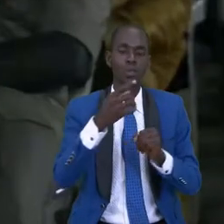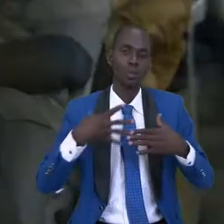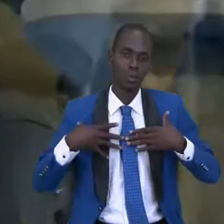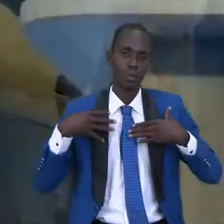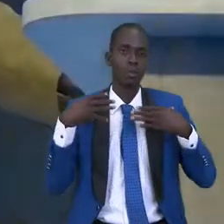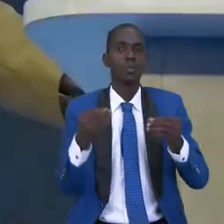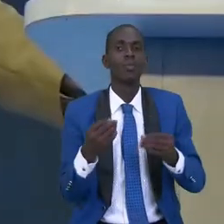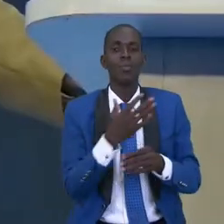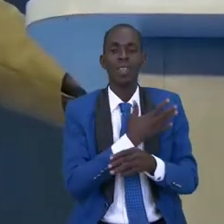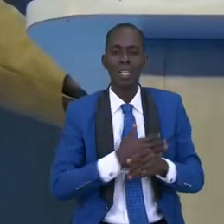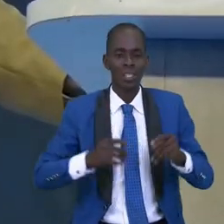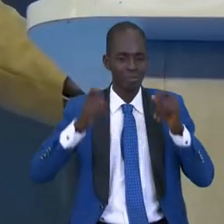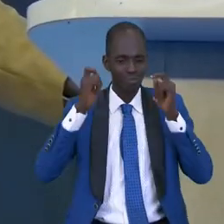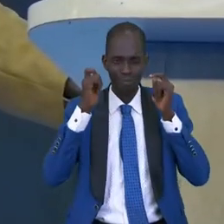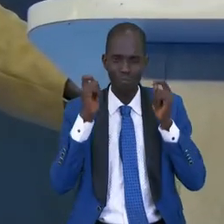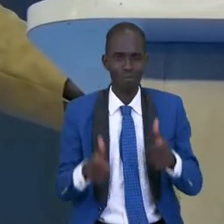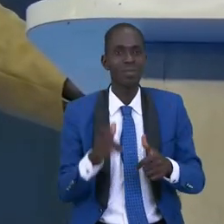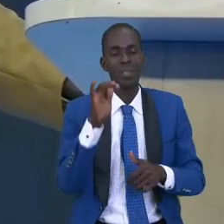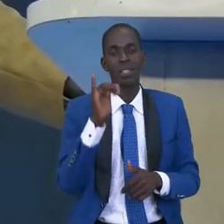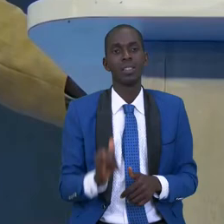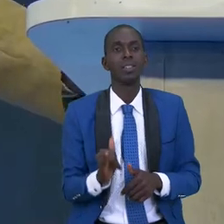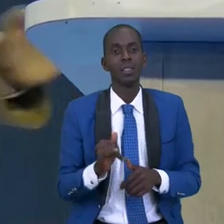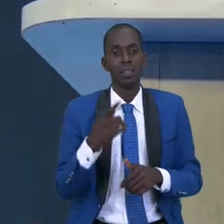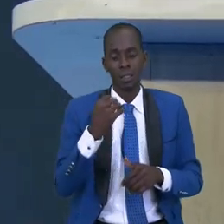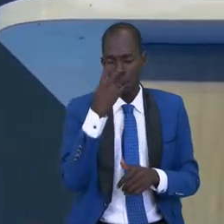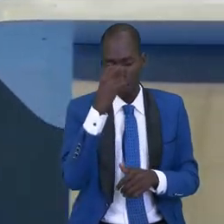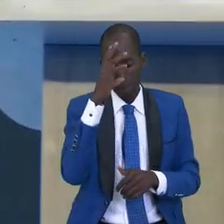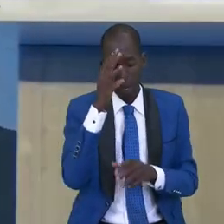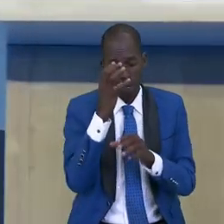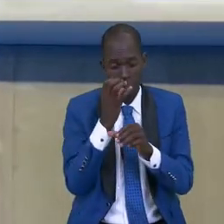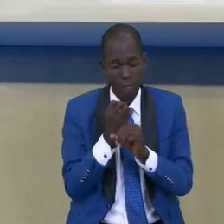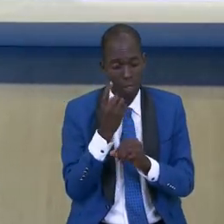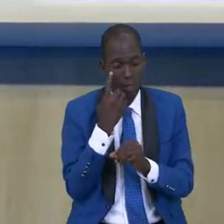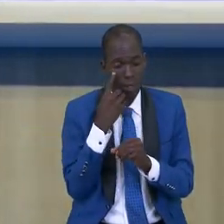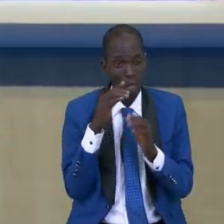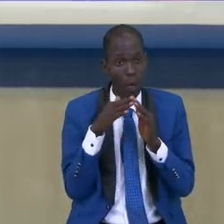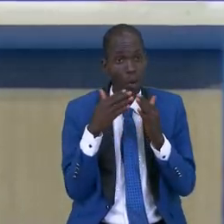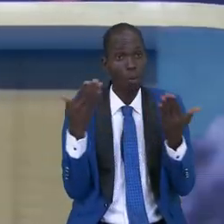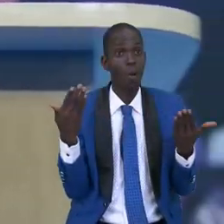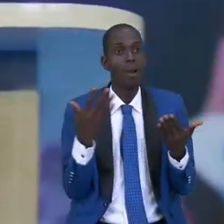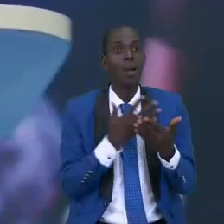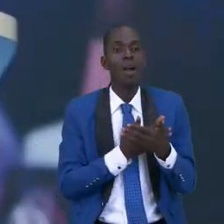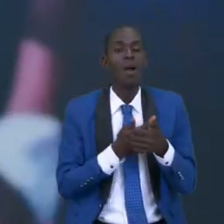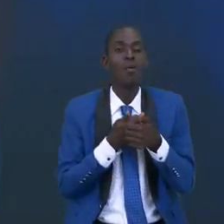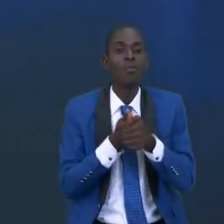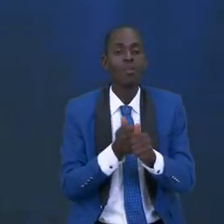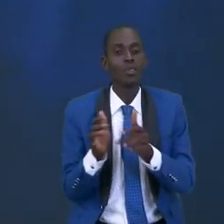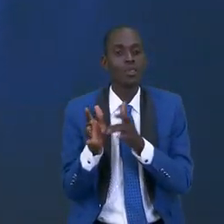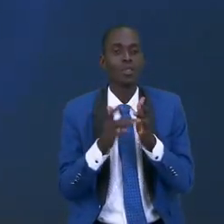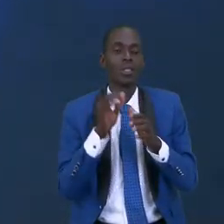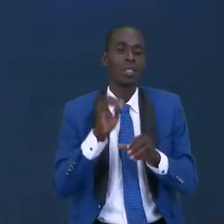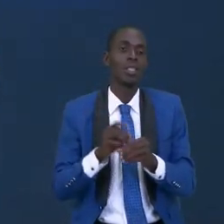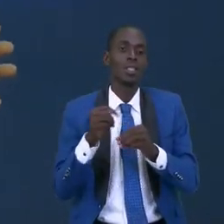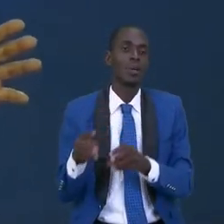And immediately he received the sight and followed Jesus in the way.